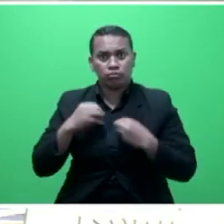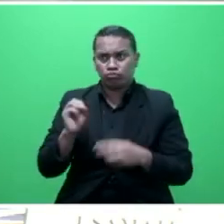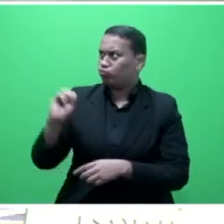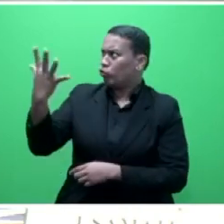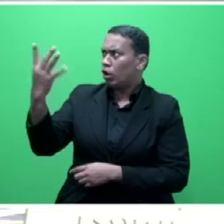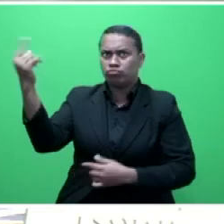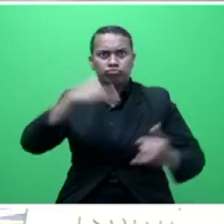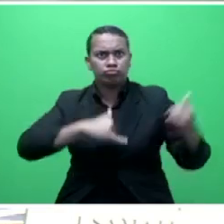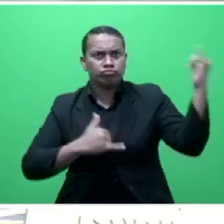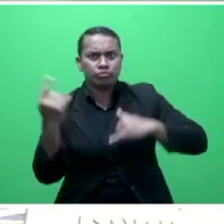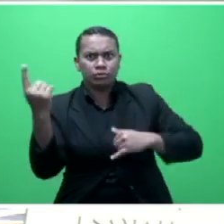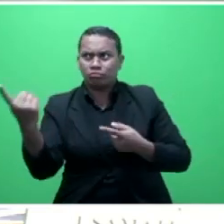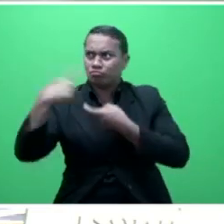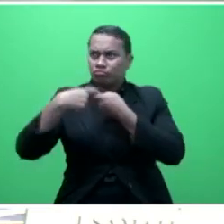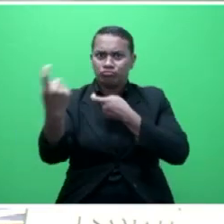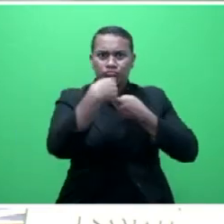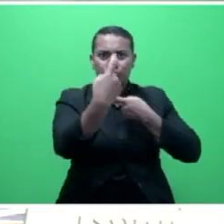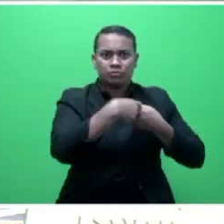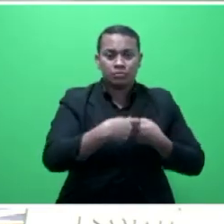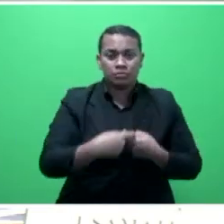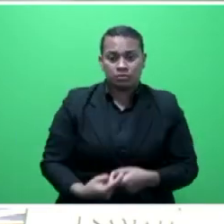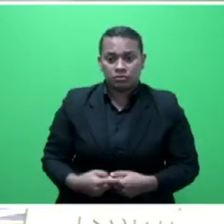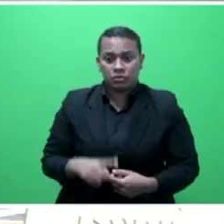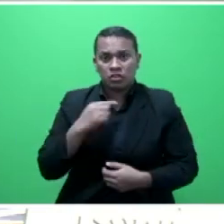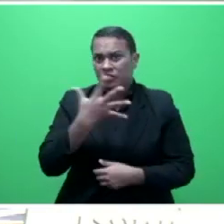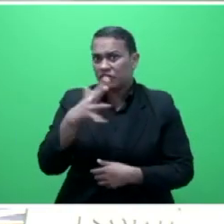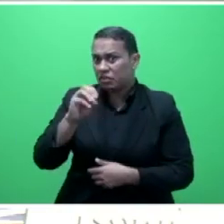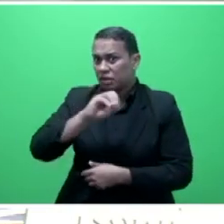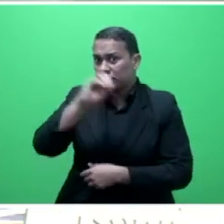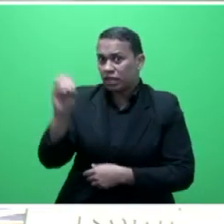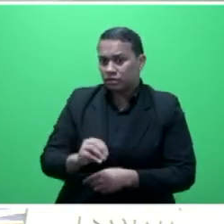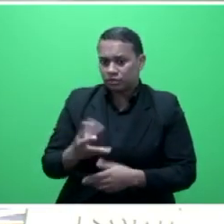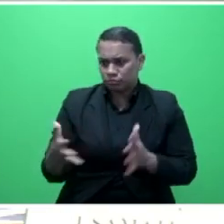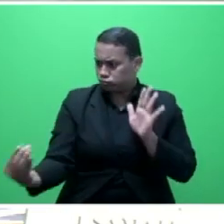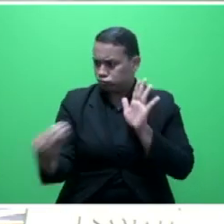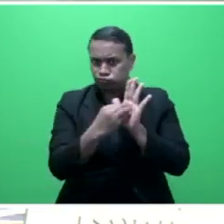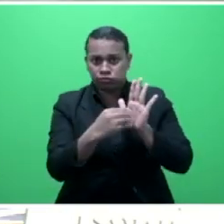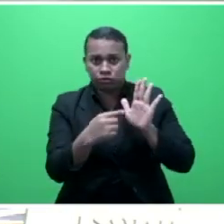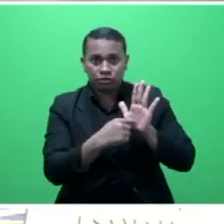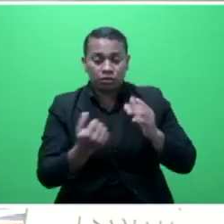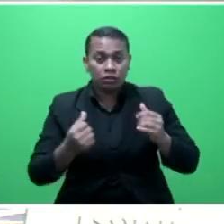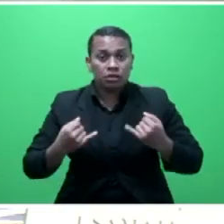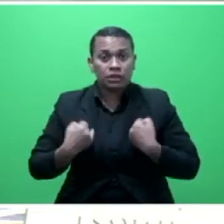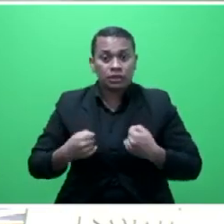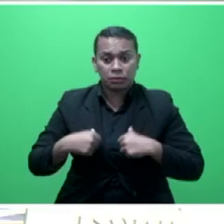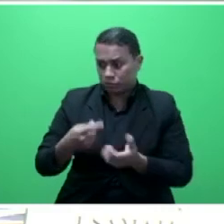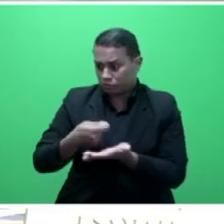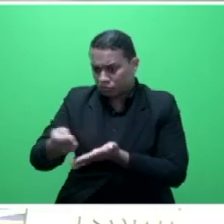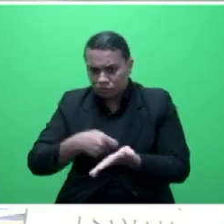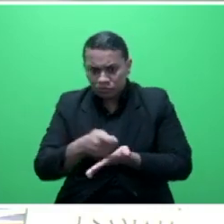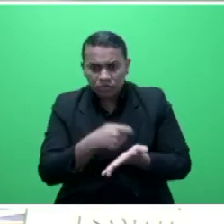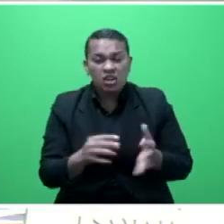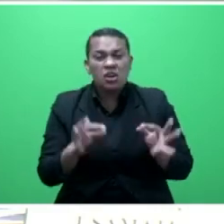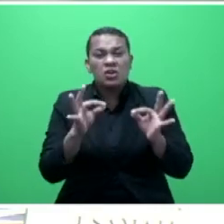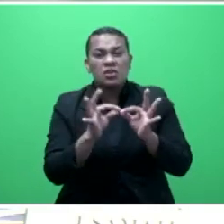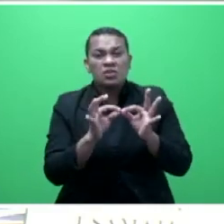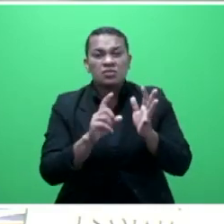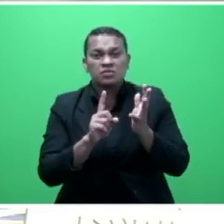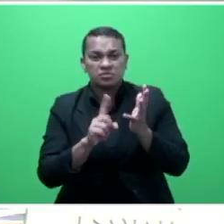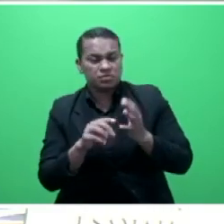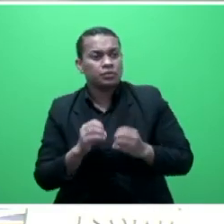another 150% deduction allowed on interest paid on corporate bonds. Any interest income will also be tax